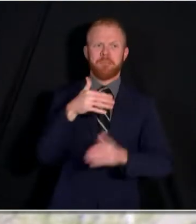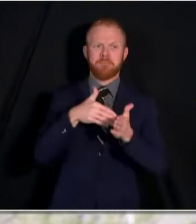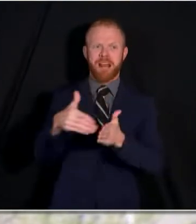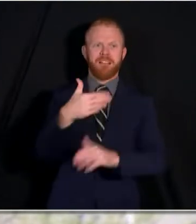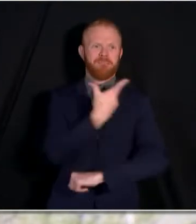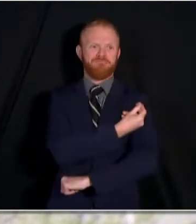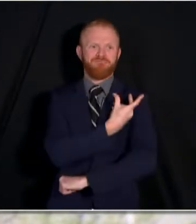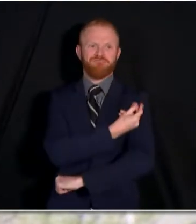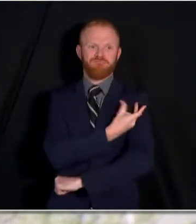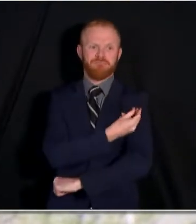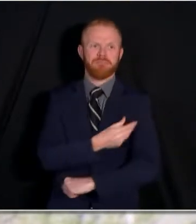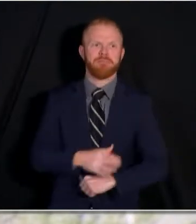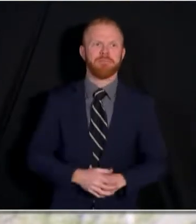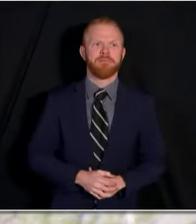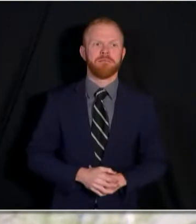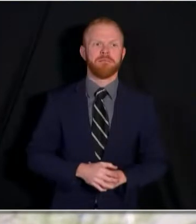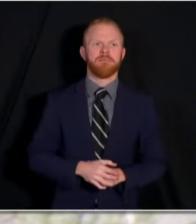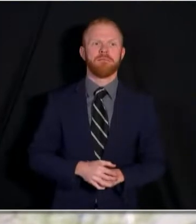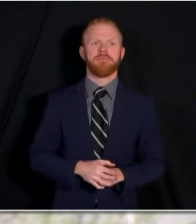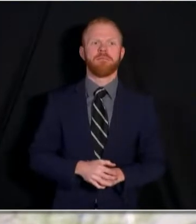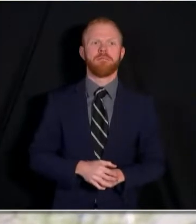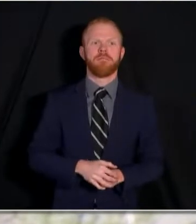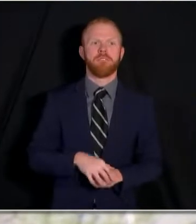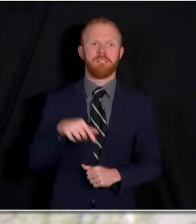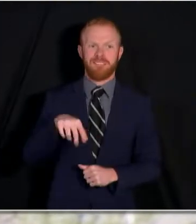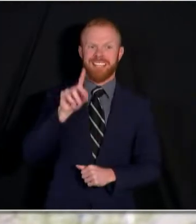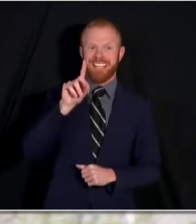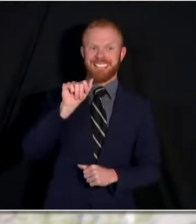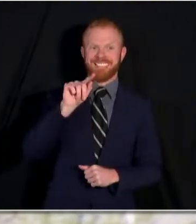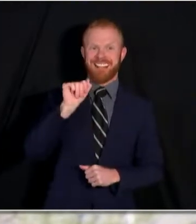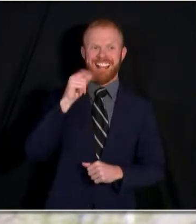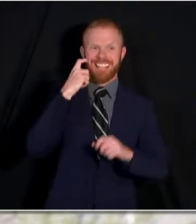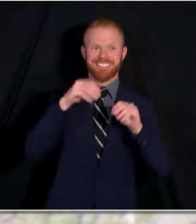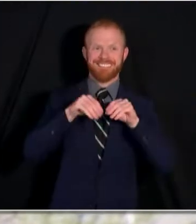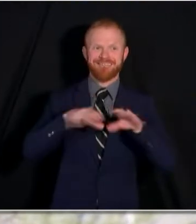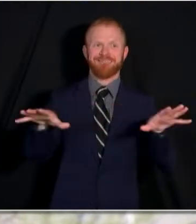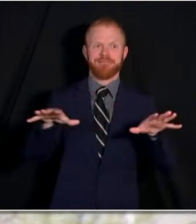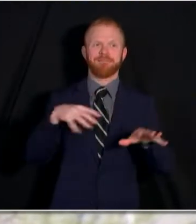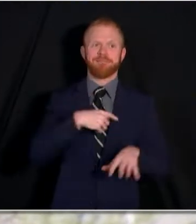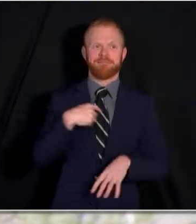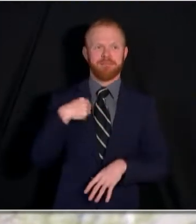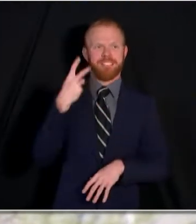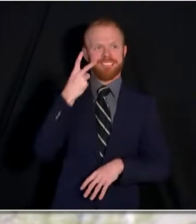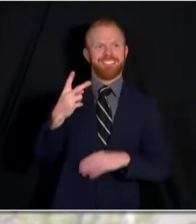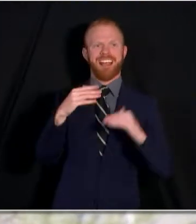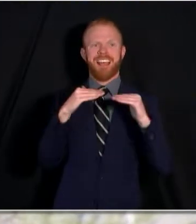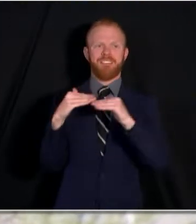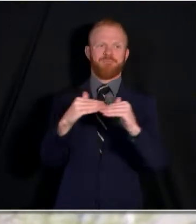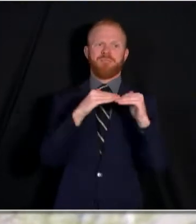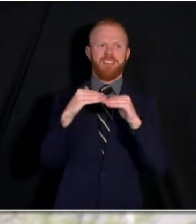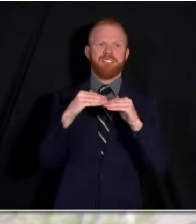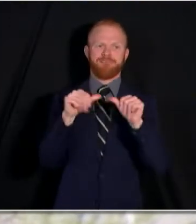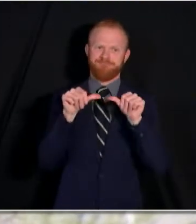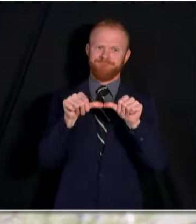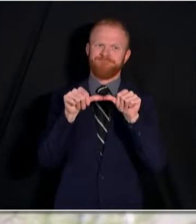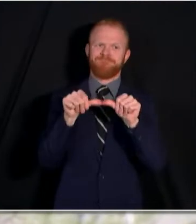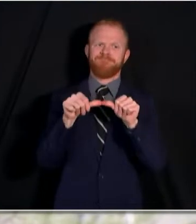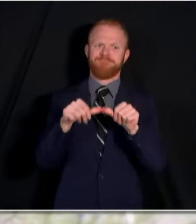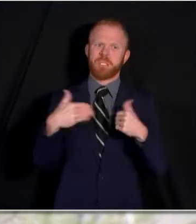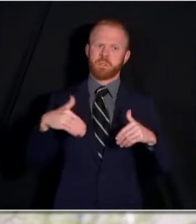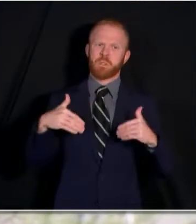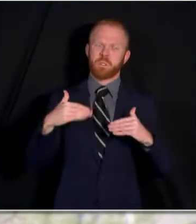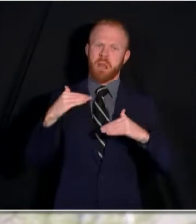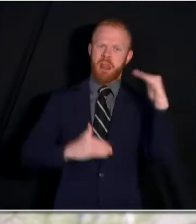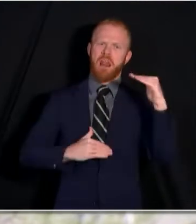in initial data DPH released last week, we saw that equity continues to be our